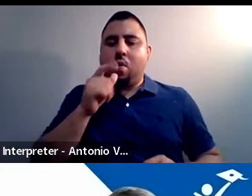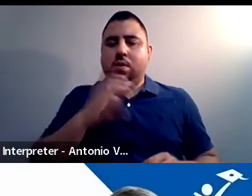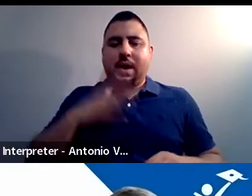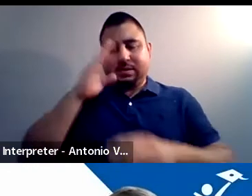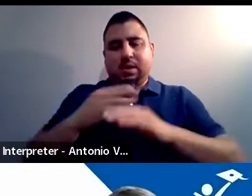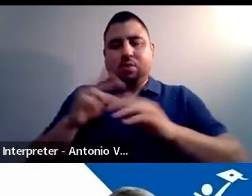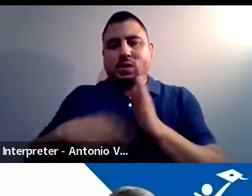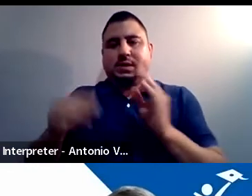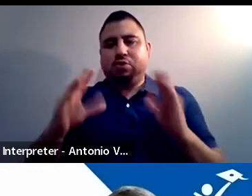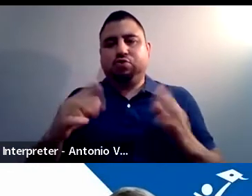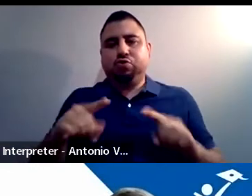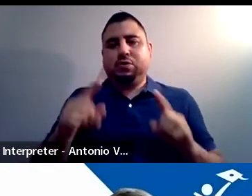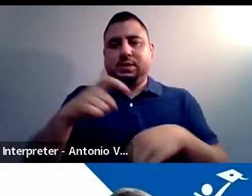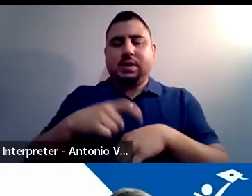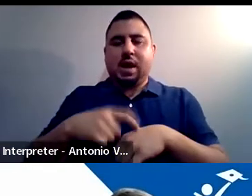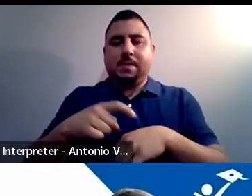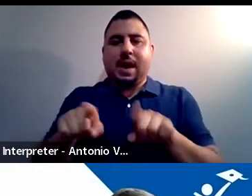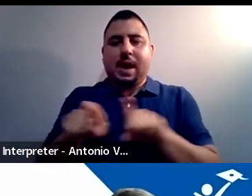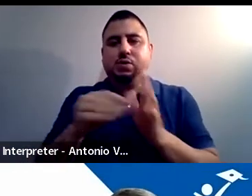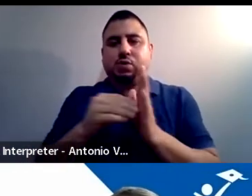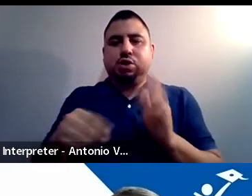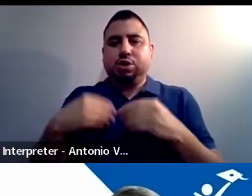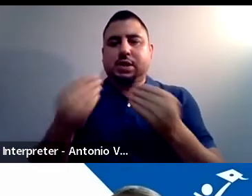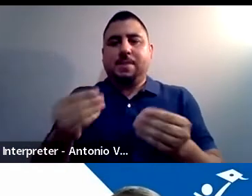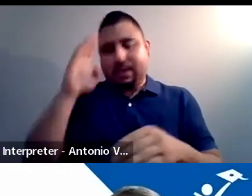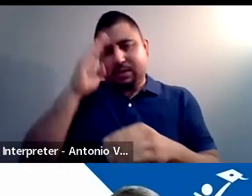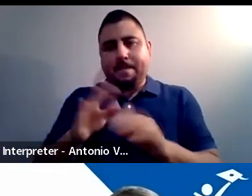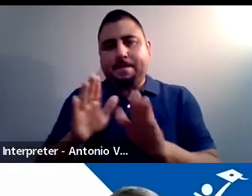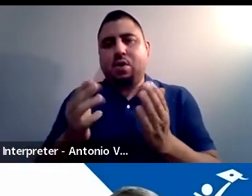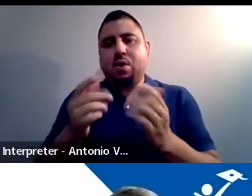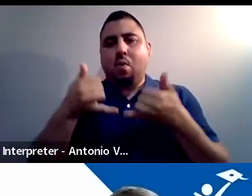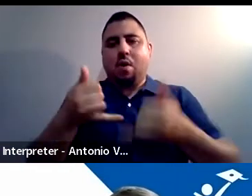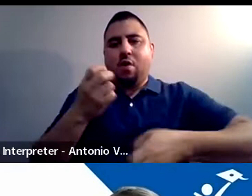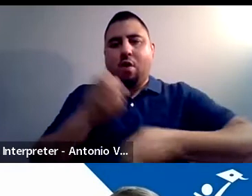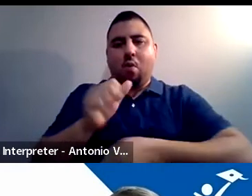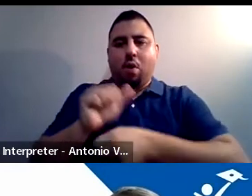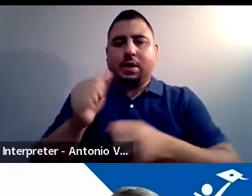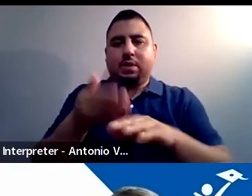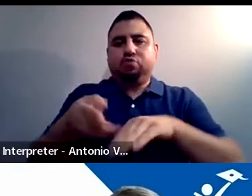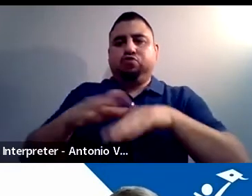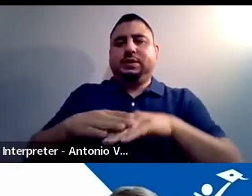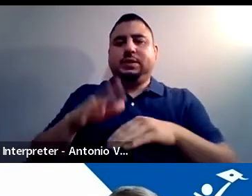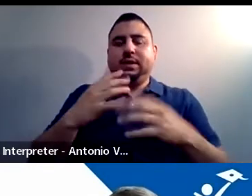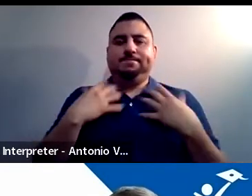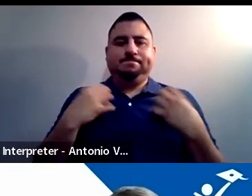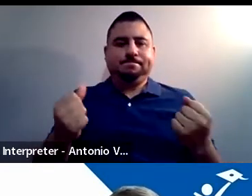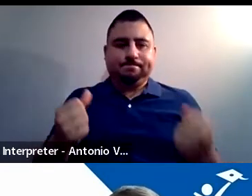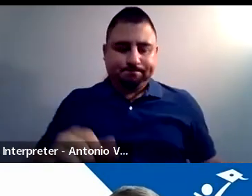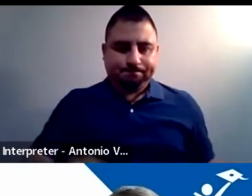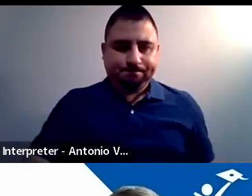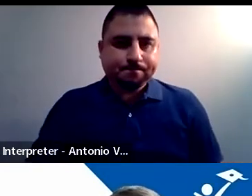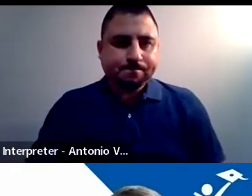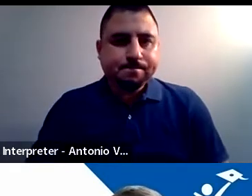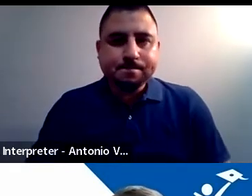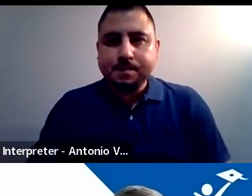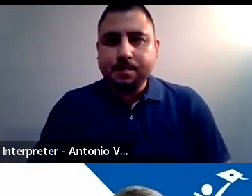reading teacher during his time as a student. She gave my son a book award for his hard work, which increased his confidence. The